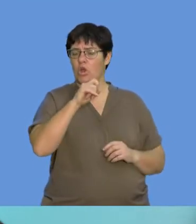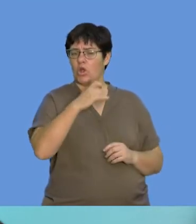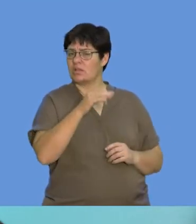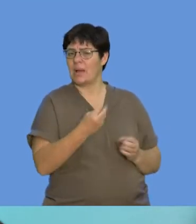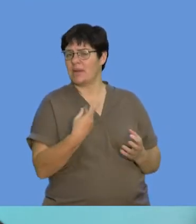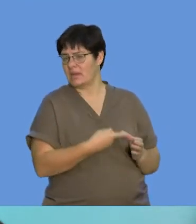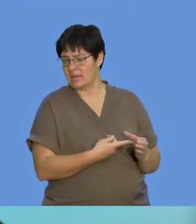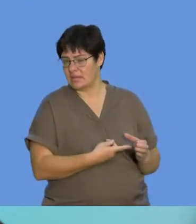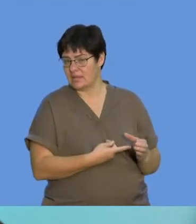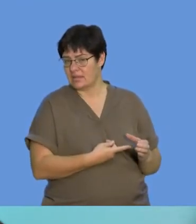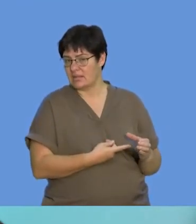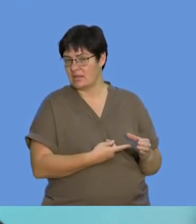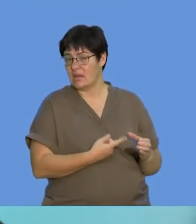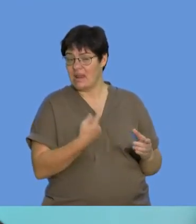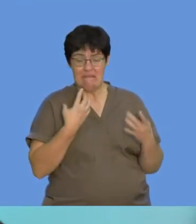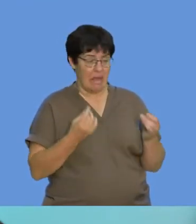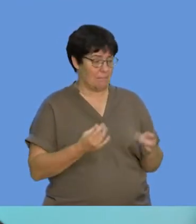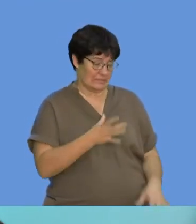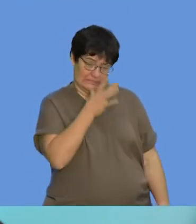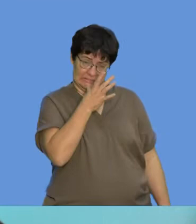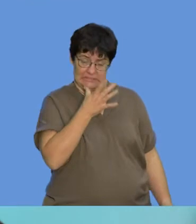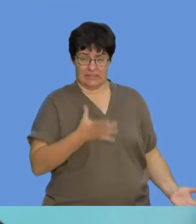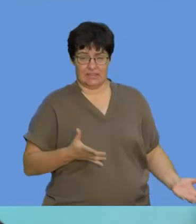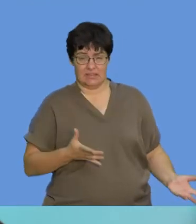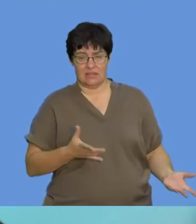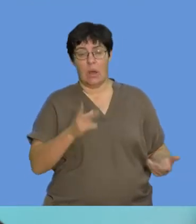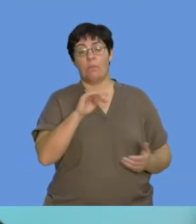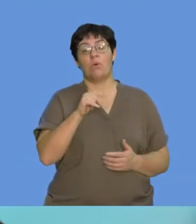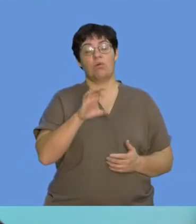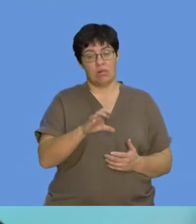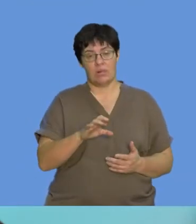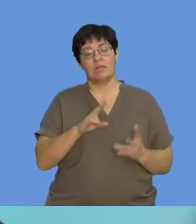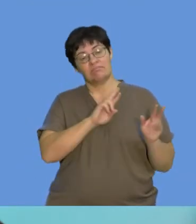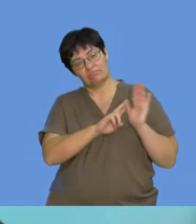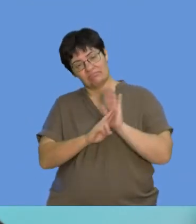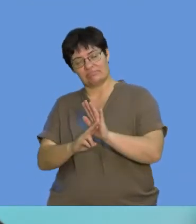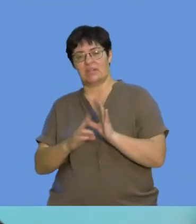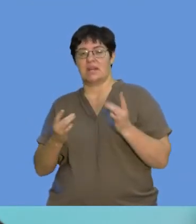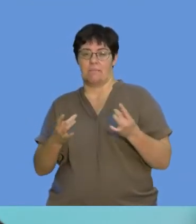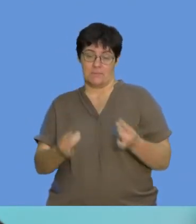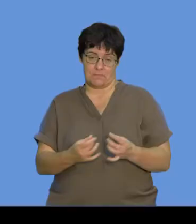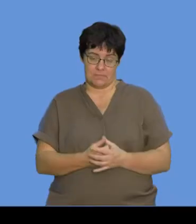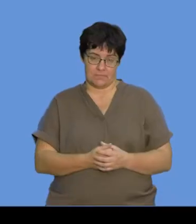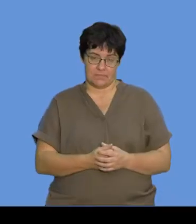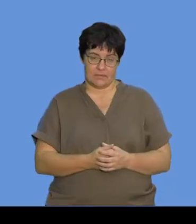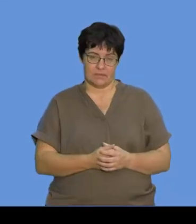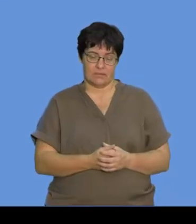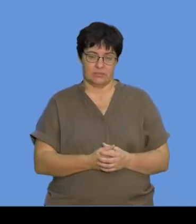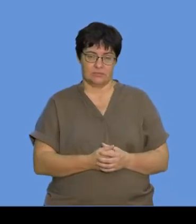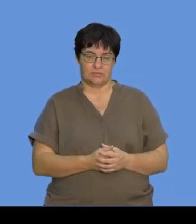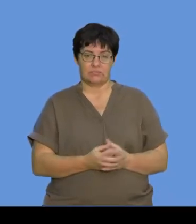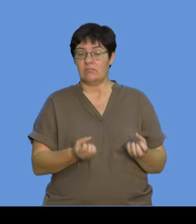are there? So we want to immediately think of a very big number. So a mole represents a number. All right, okay?